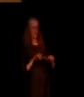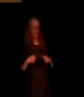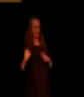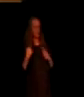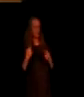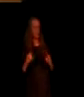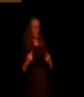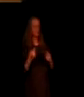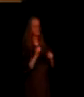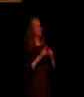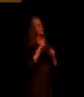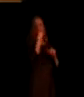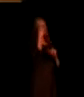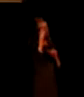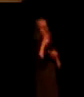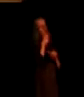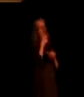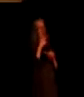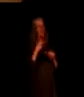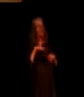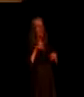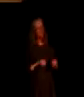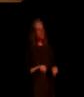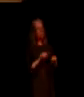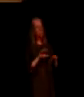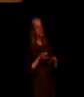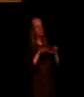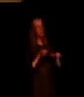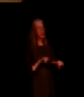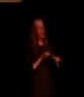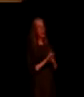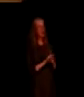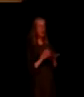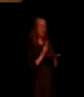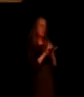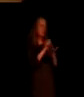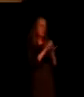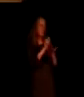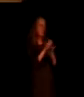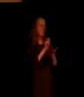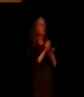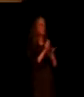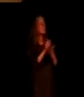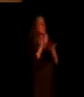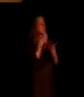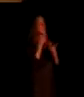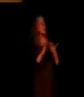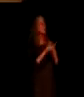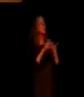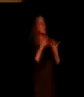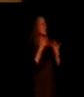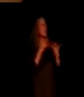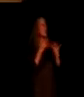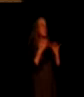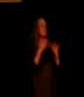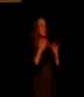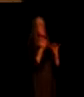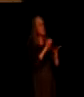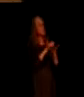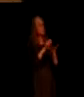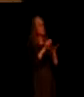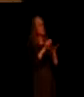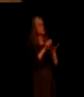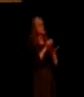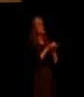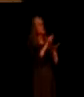thought I could do it. And so I put it into this global habitability document and